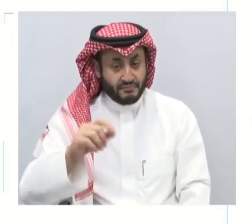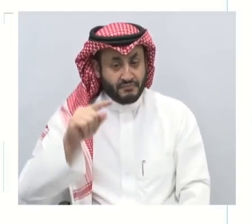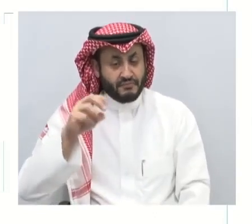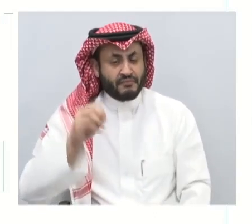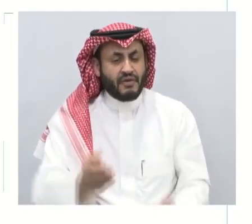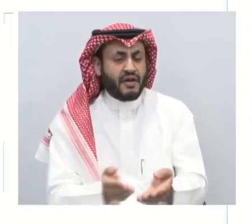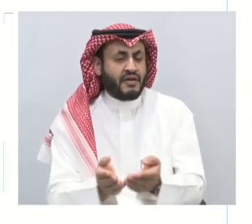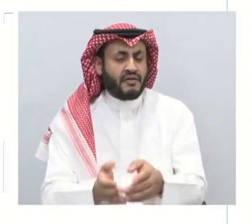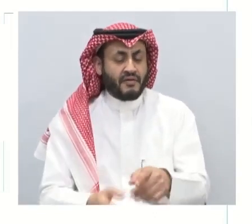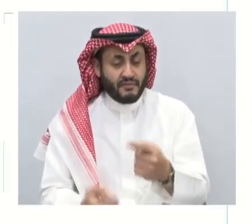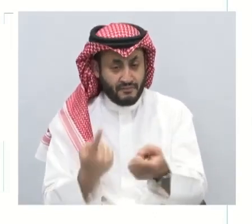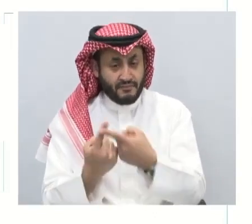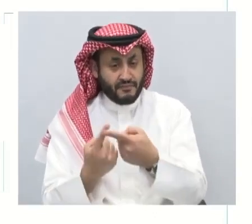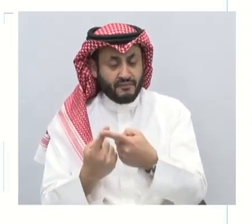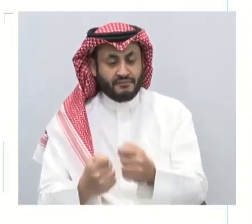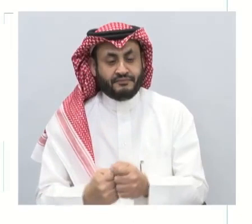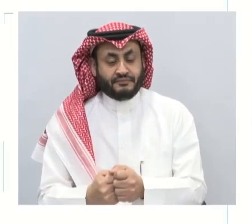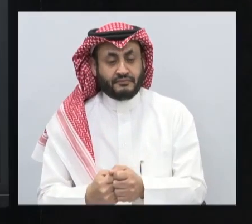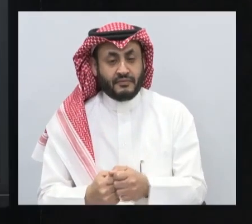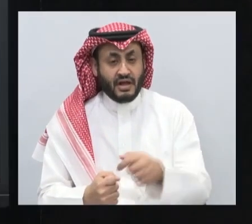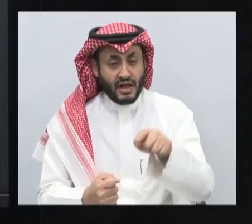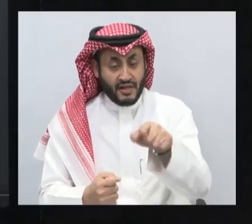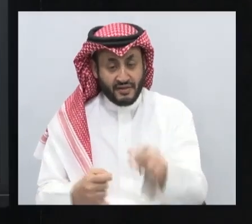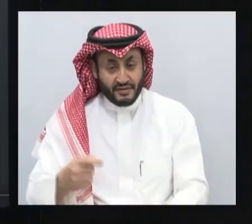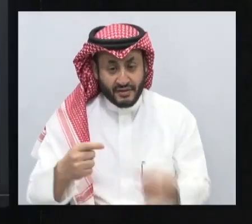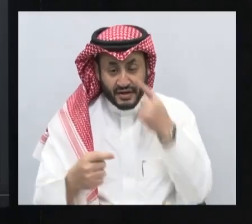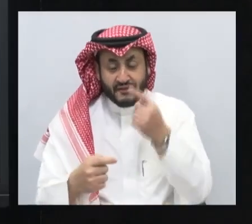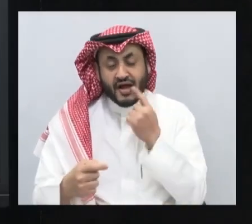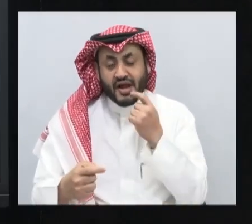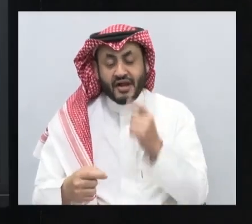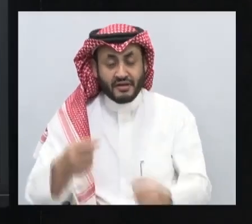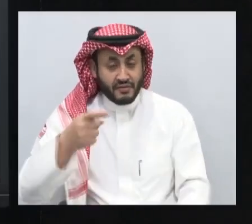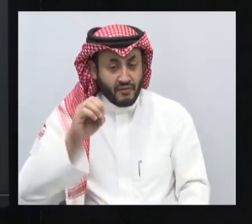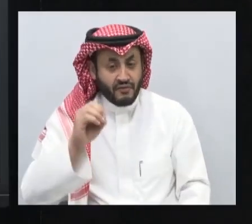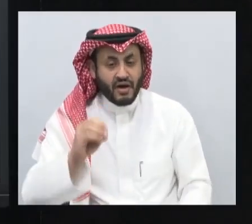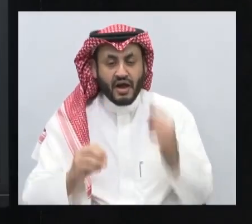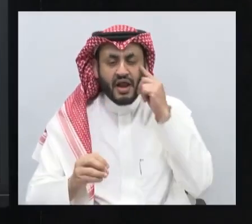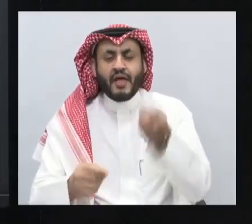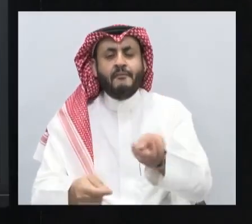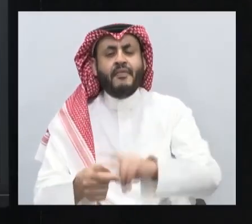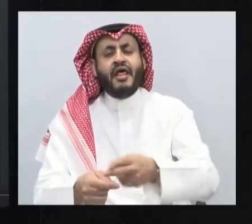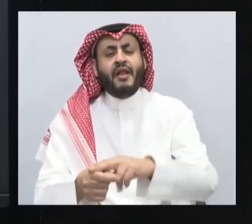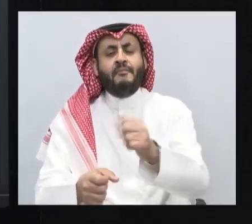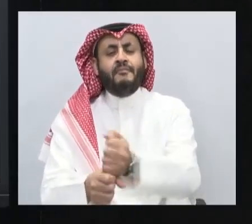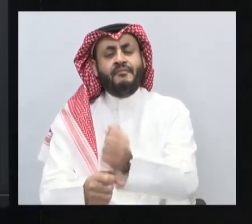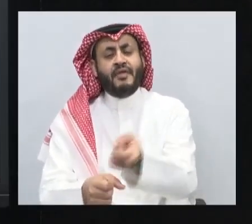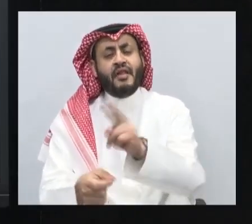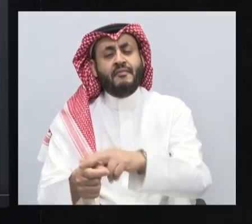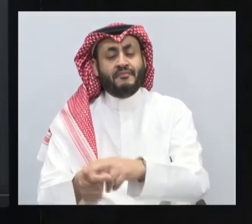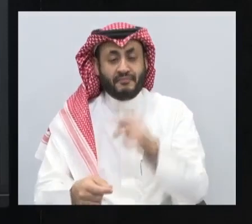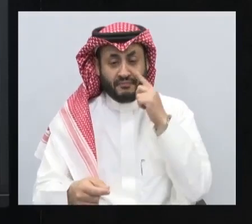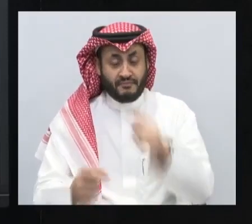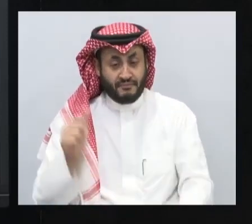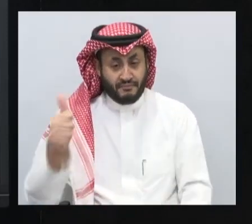to school. When somebody says, I go to school, what do you understand? You understand that is a regular thing to happen. So let's